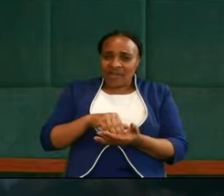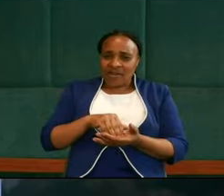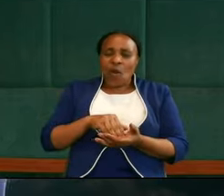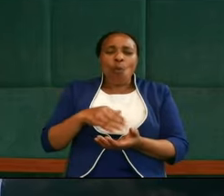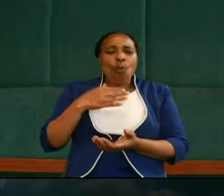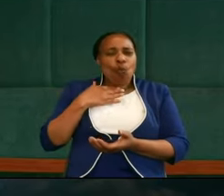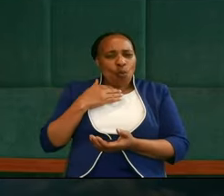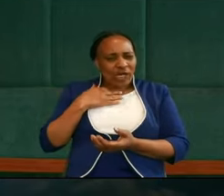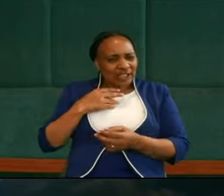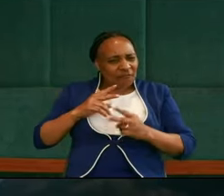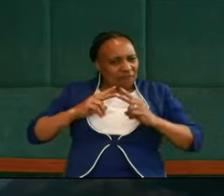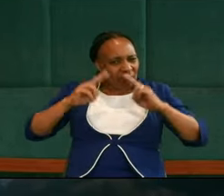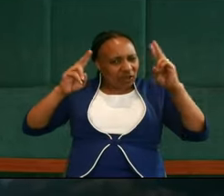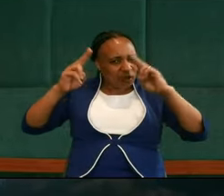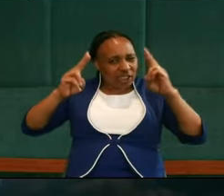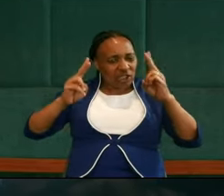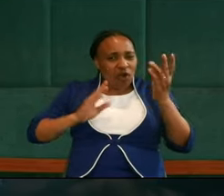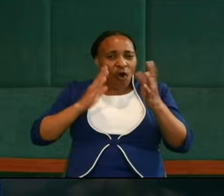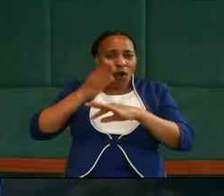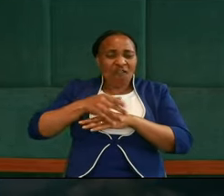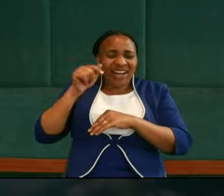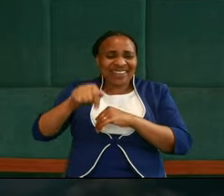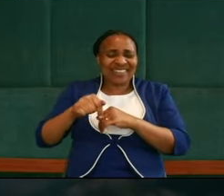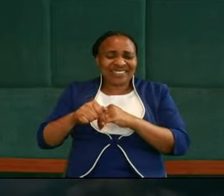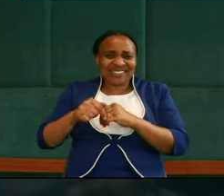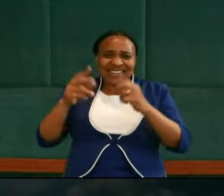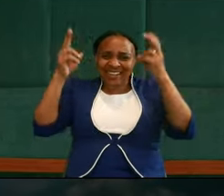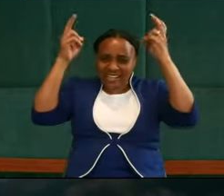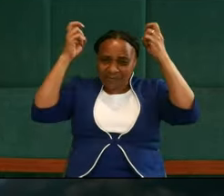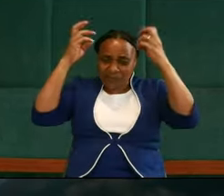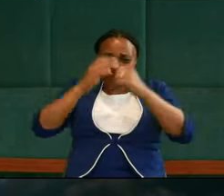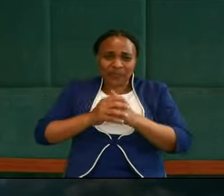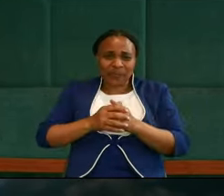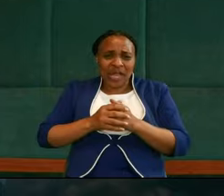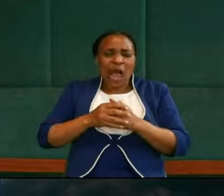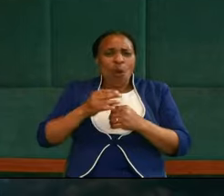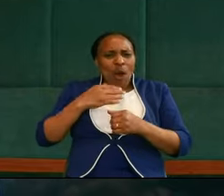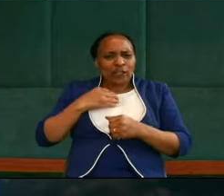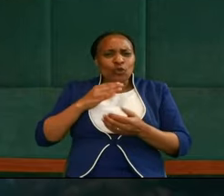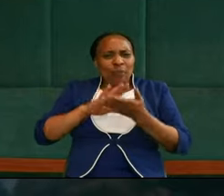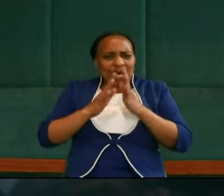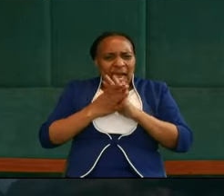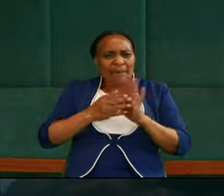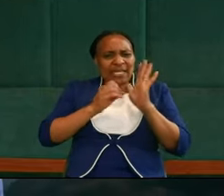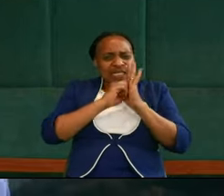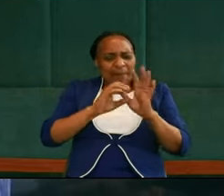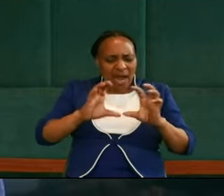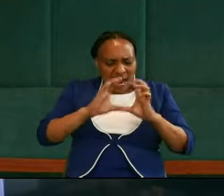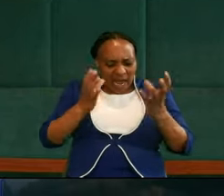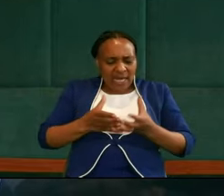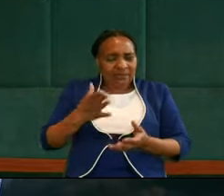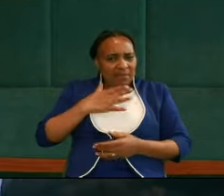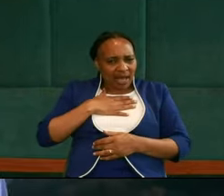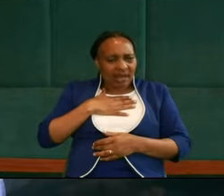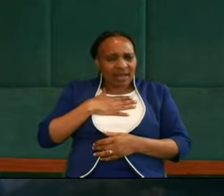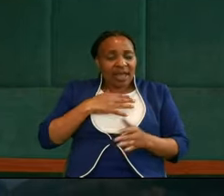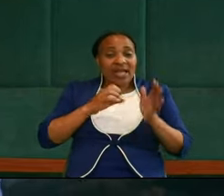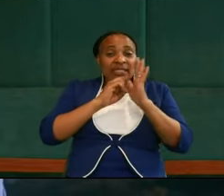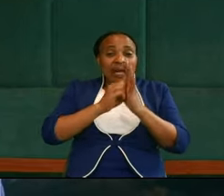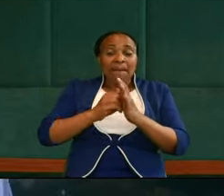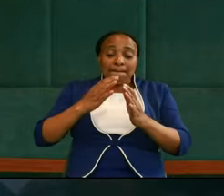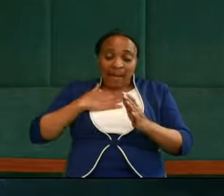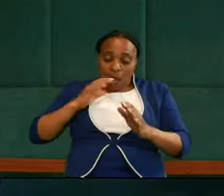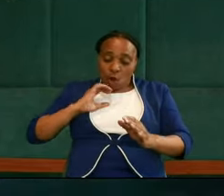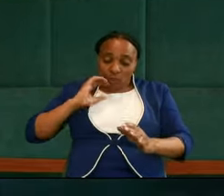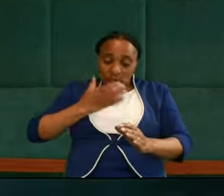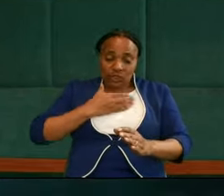I want victory over besetting sins. I want to be an example in my class. I want to be an example in my